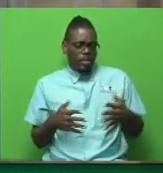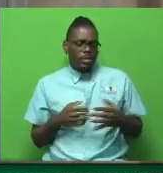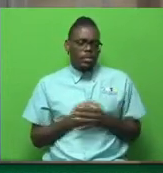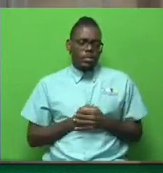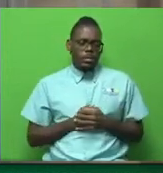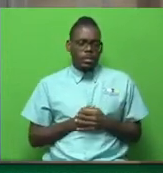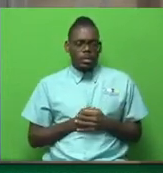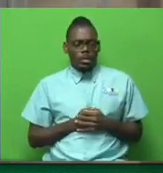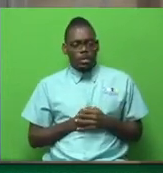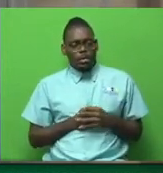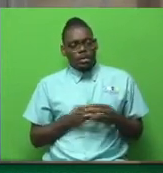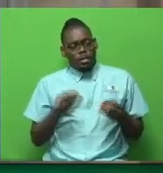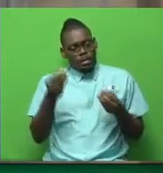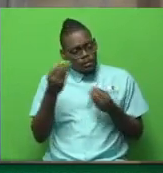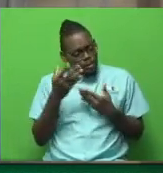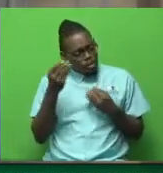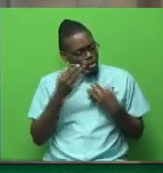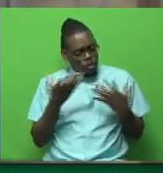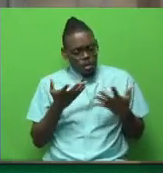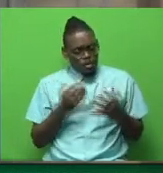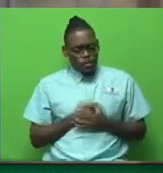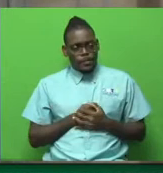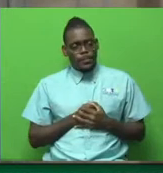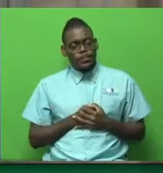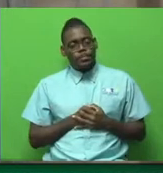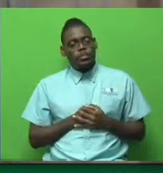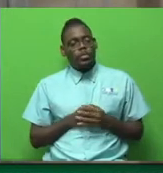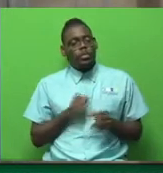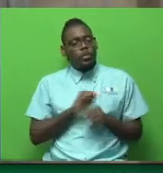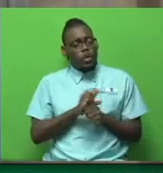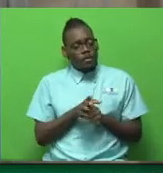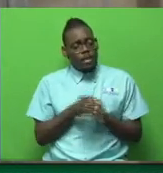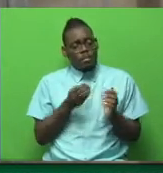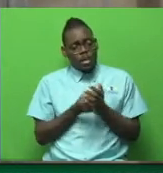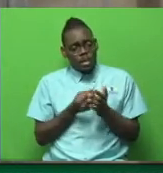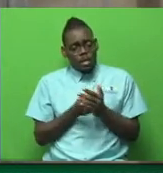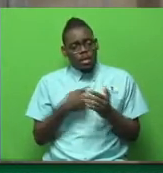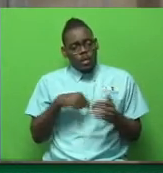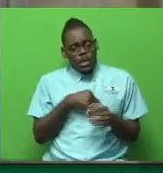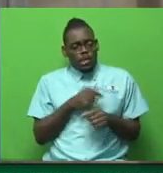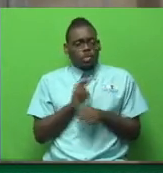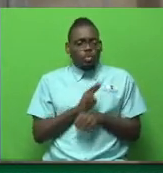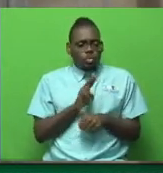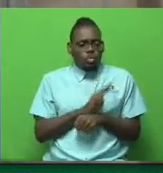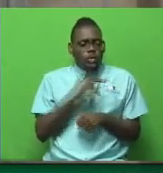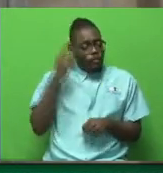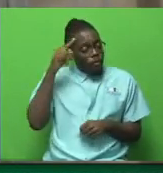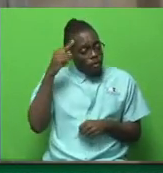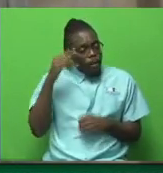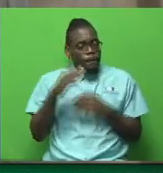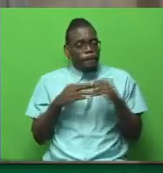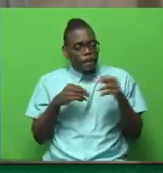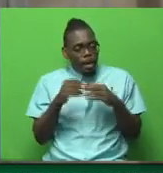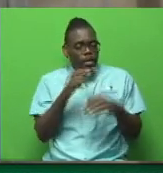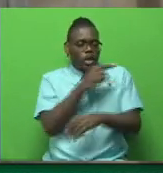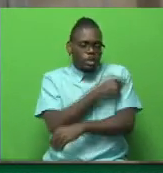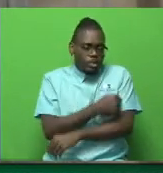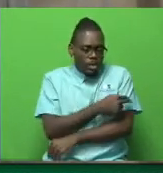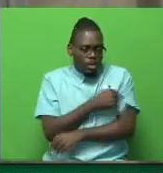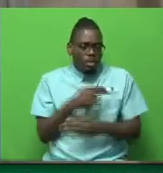told that covid-19 funds were channeled into infrastructure Human Resources consumables